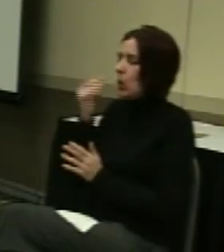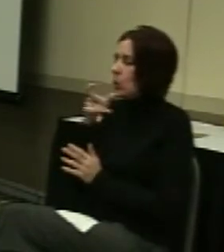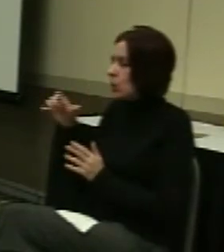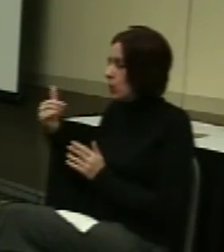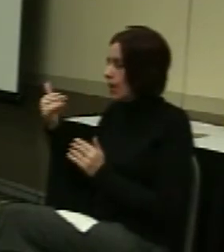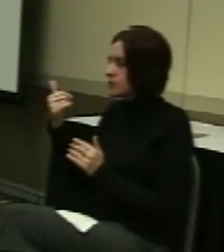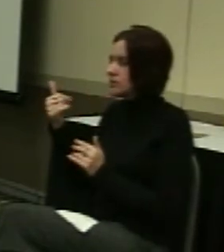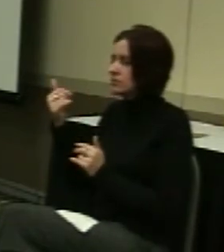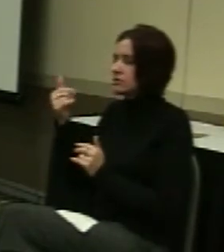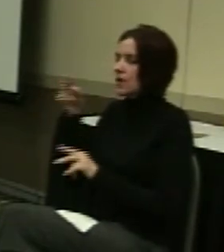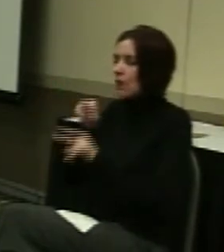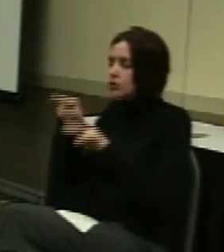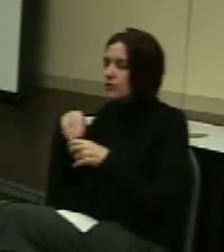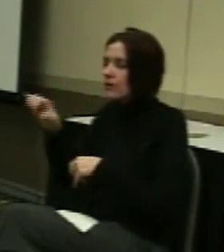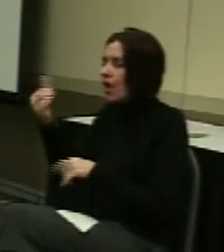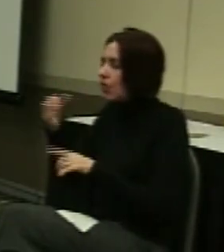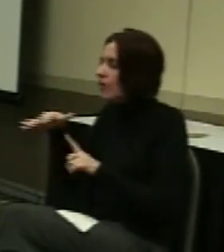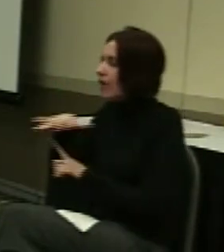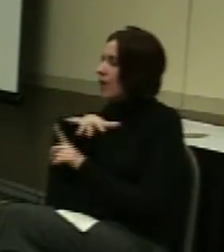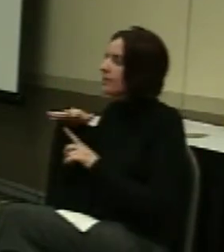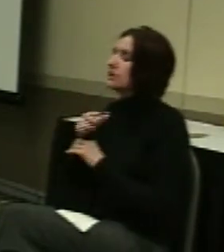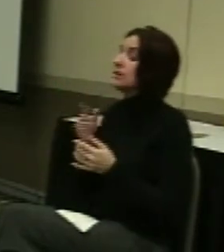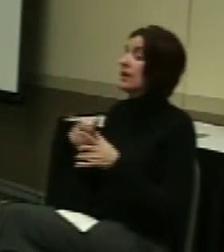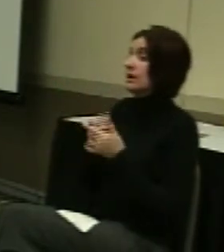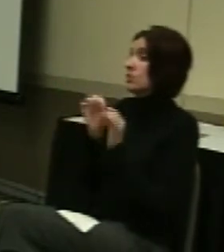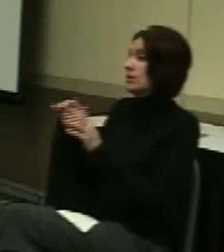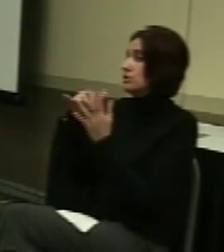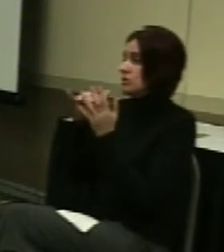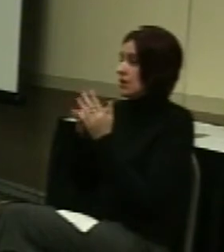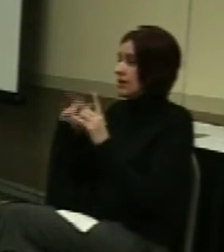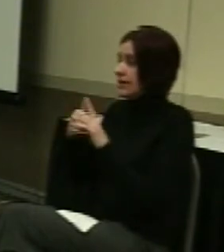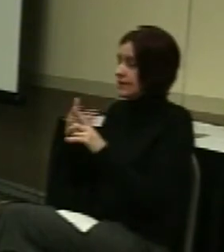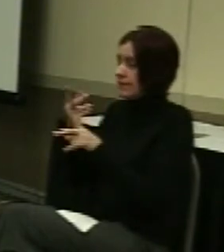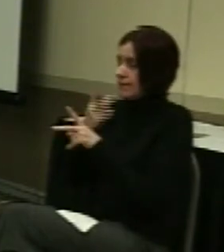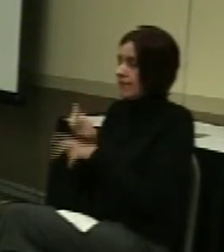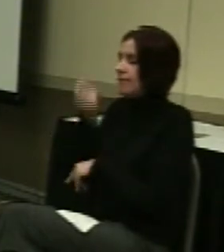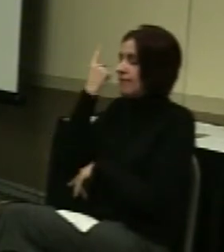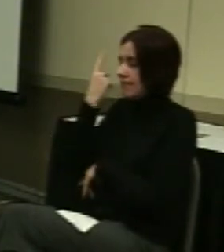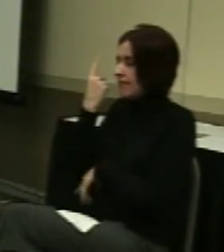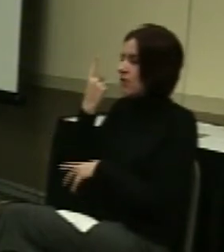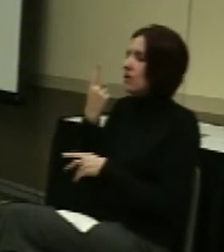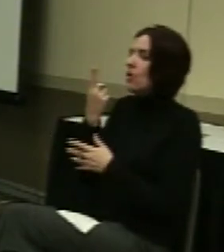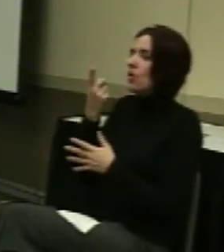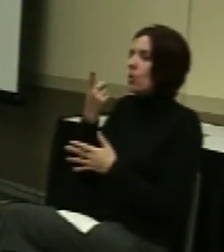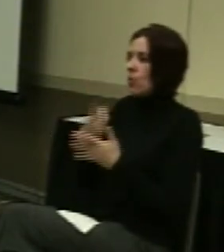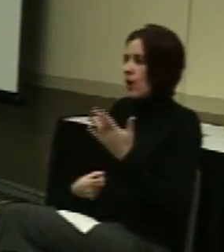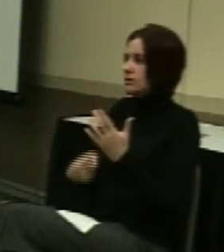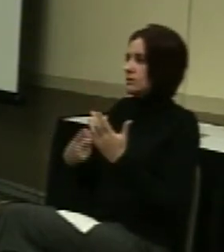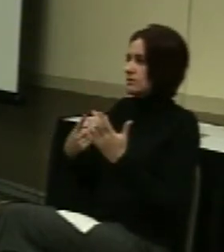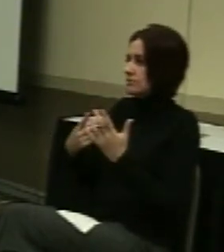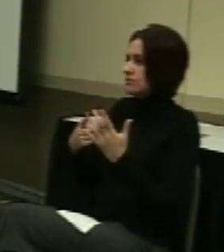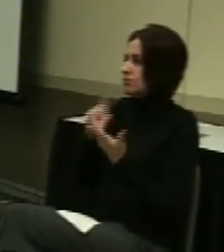environments. And we keep studying it until you make some kind of sense of what it is that's being